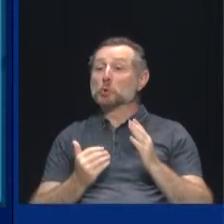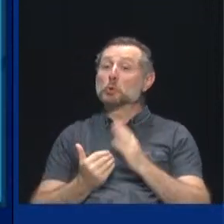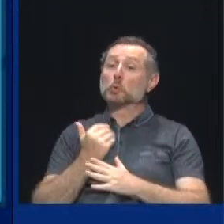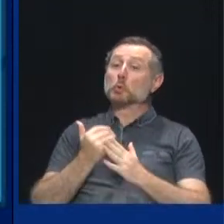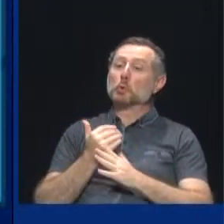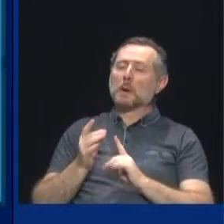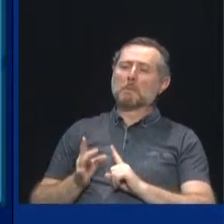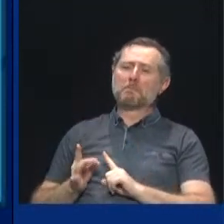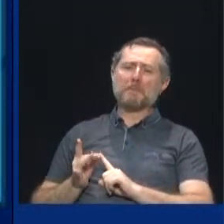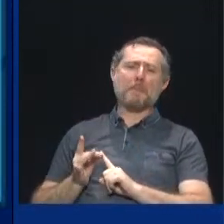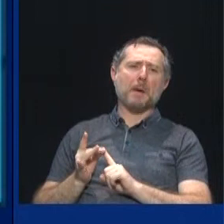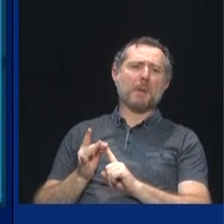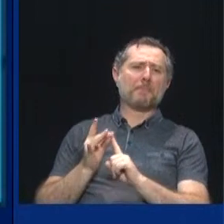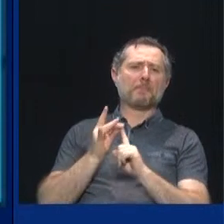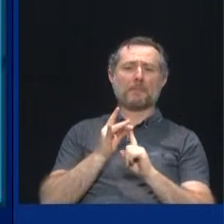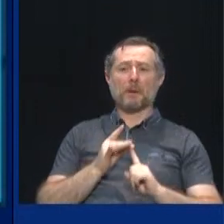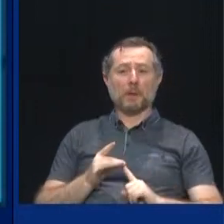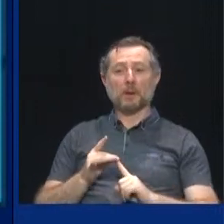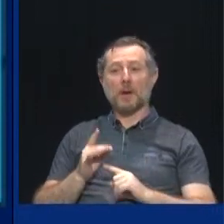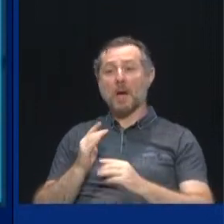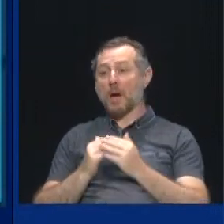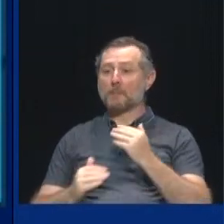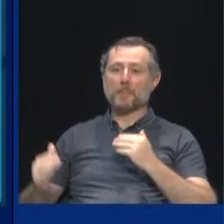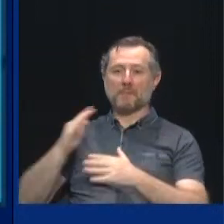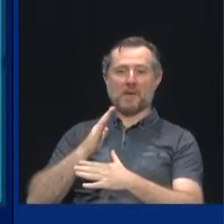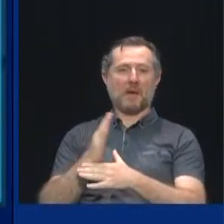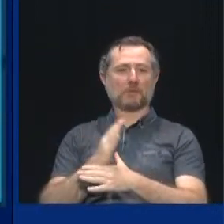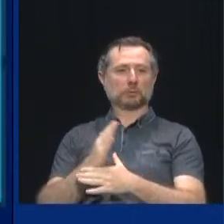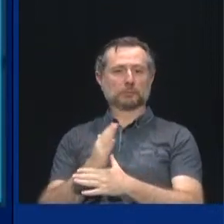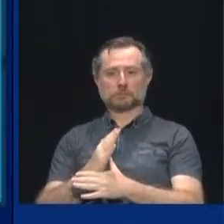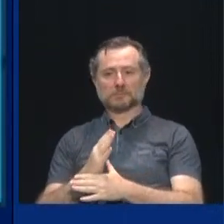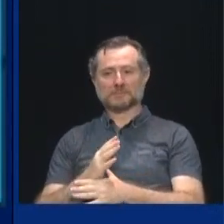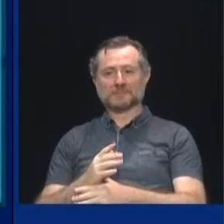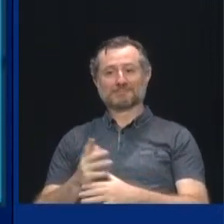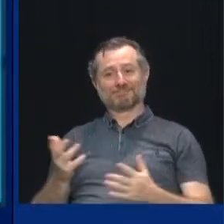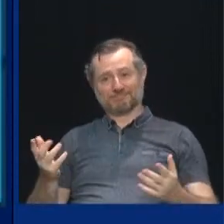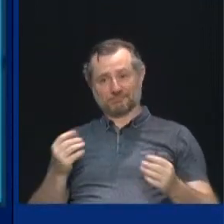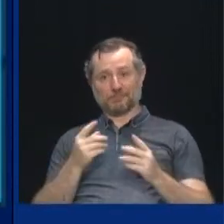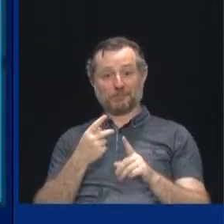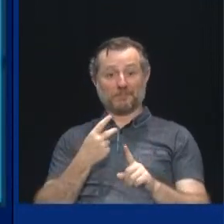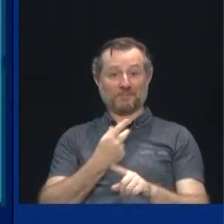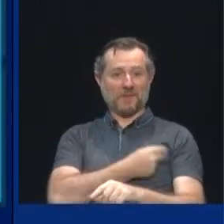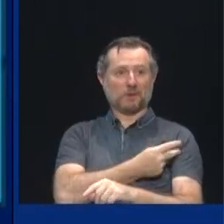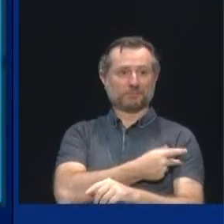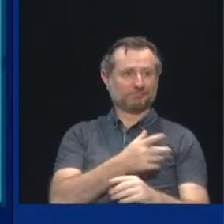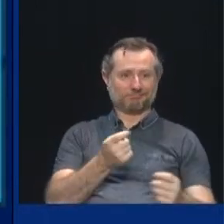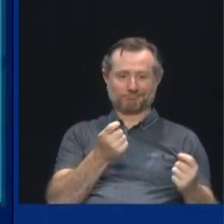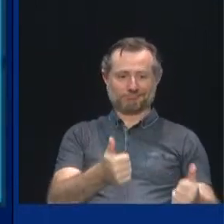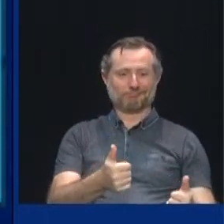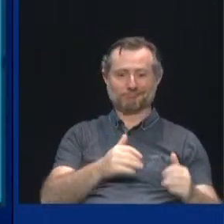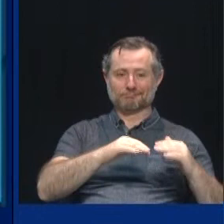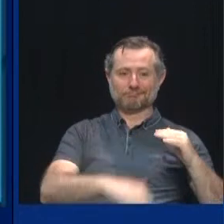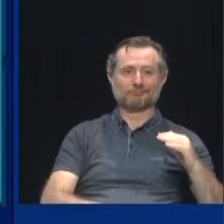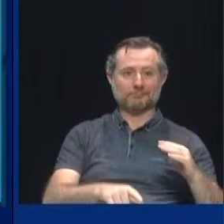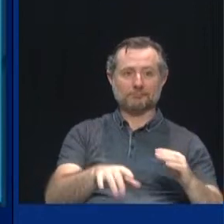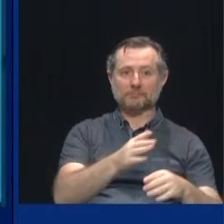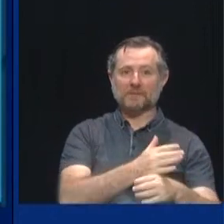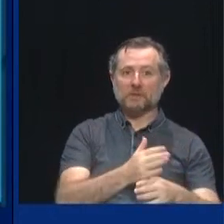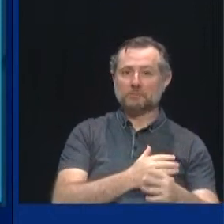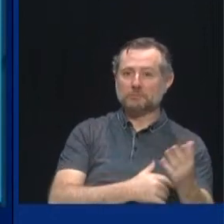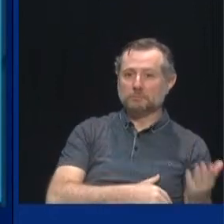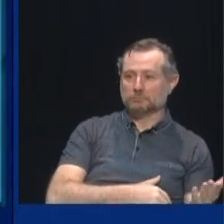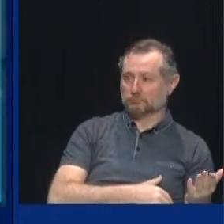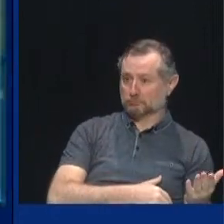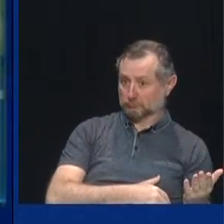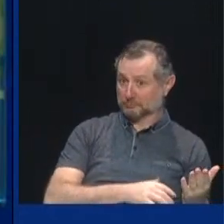cases above the average and a vaccination rate below the state average. So we're focusing on